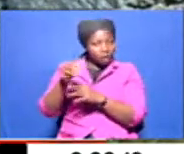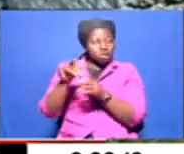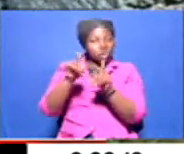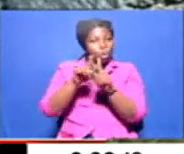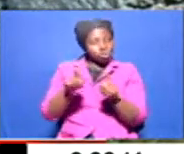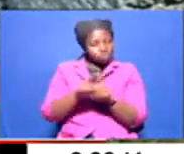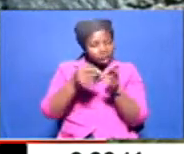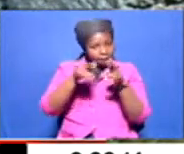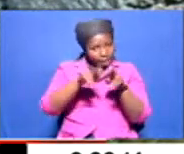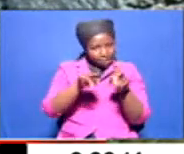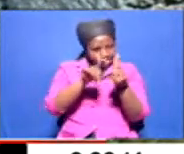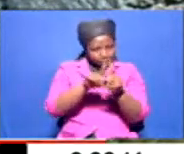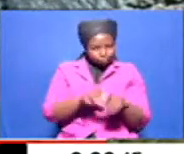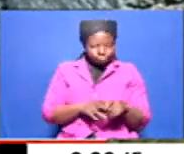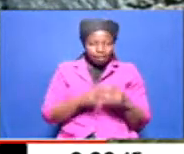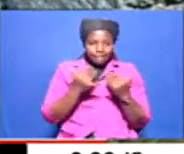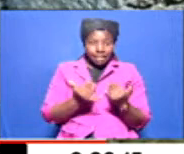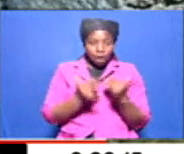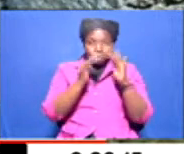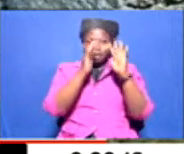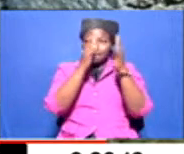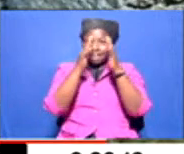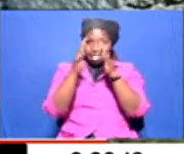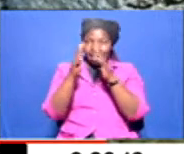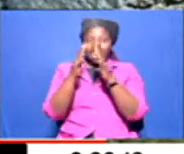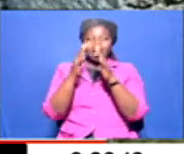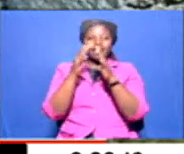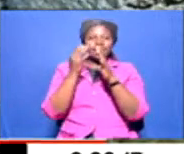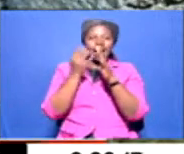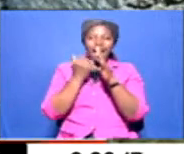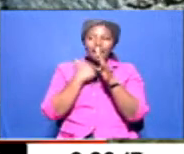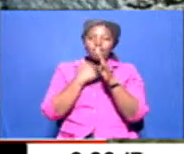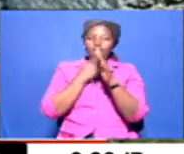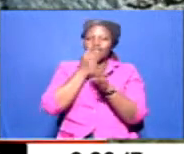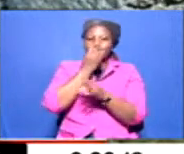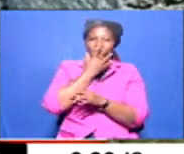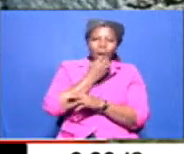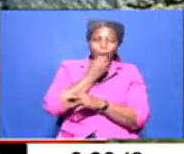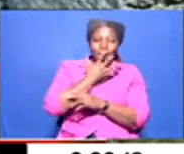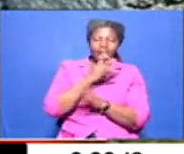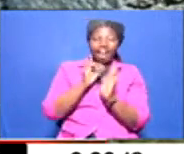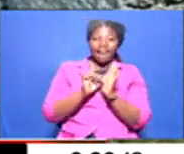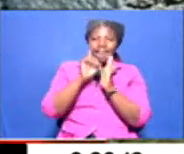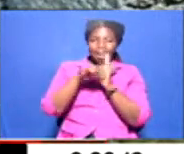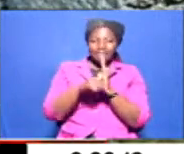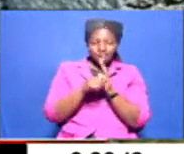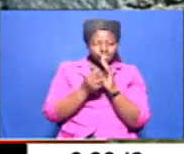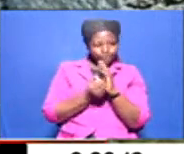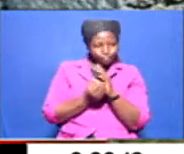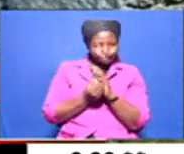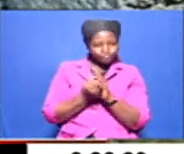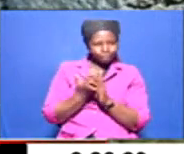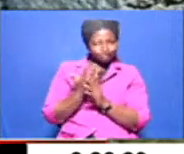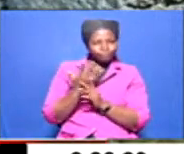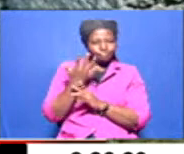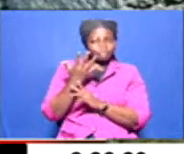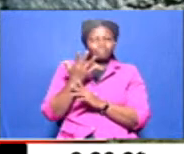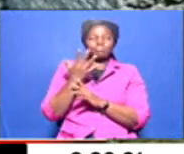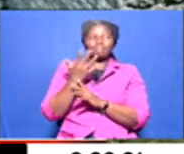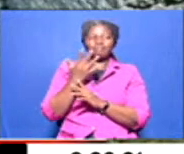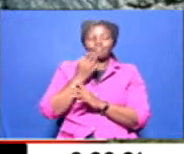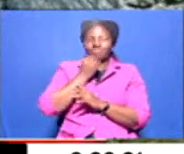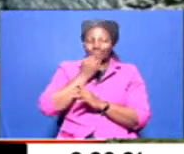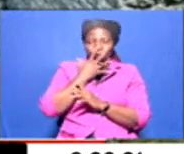now? The trees are having flower buds. This will later on bloom into a flower, and this